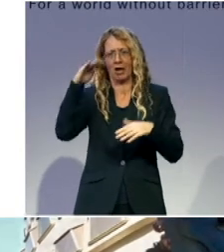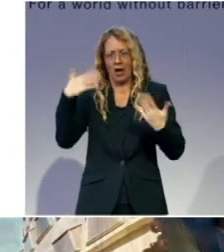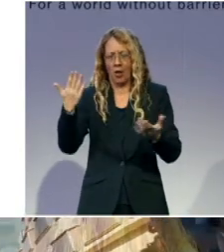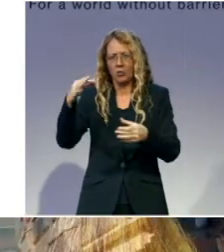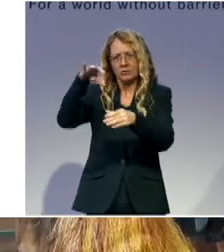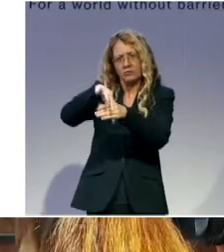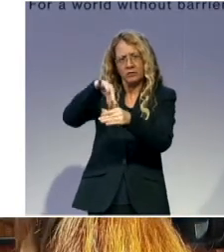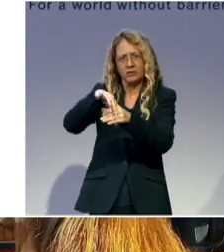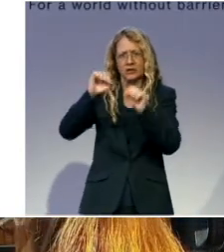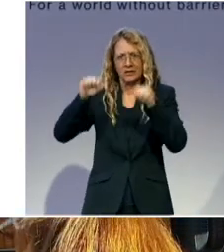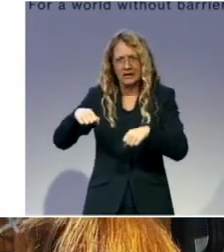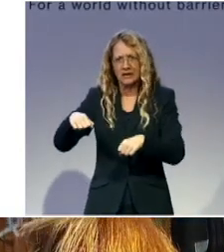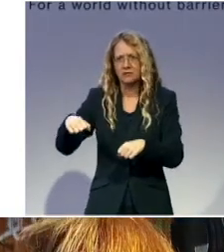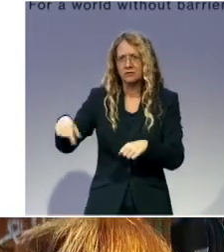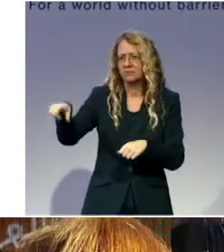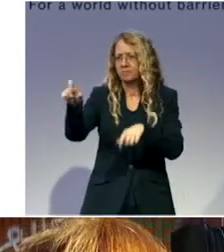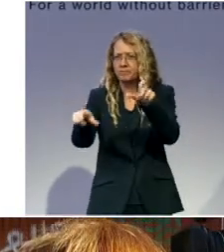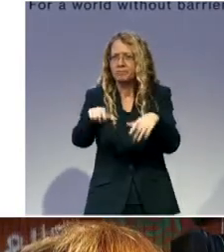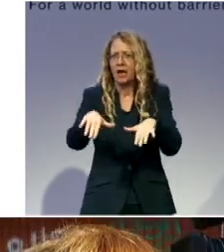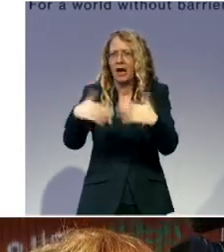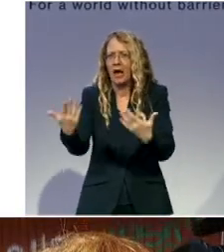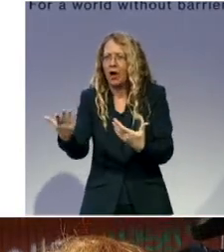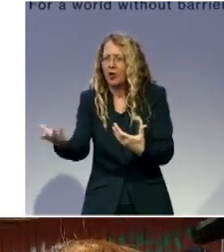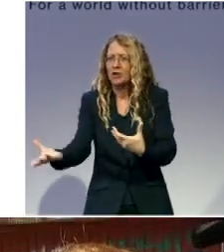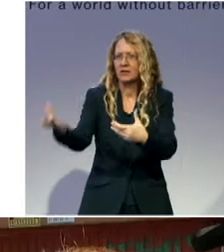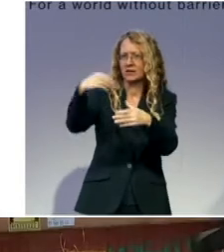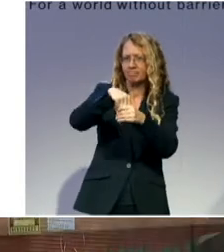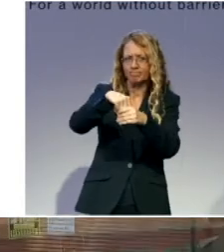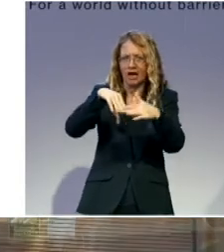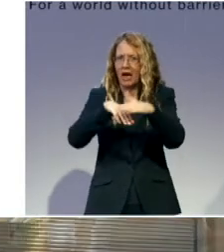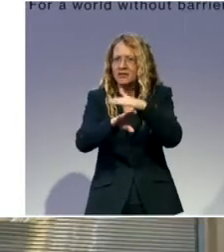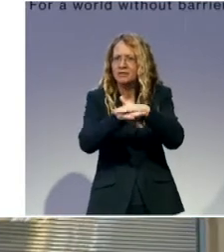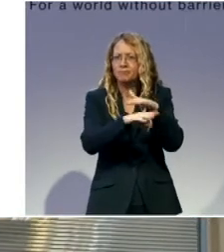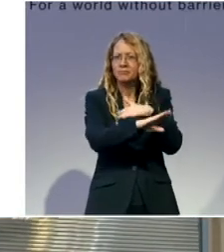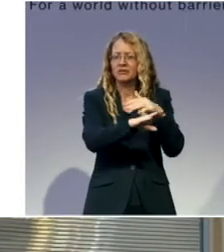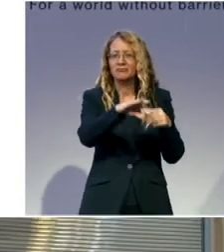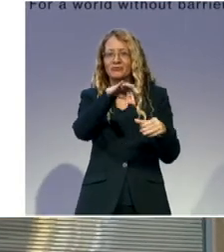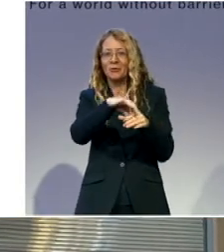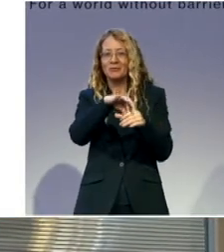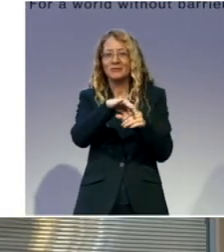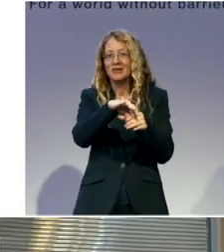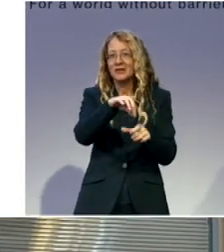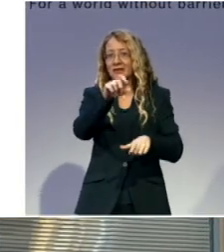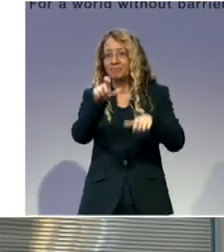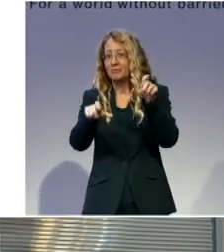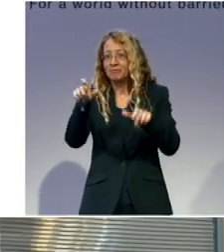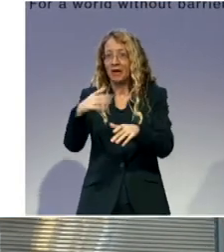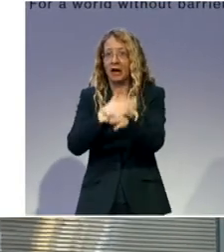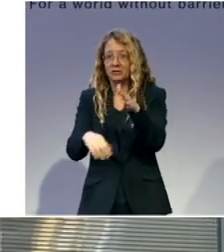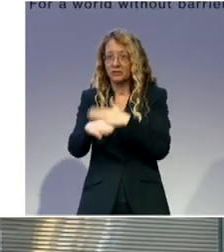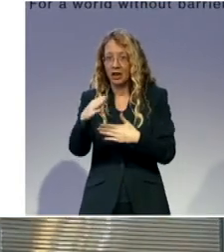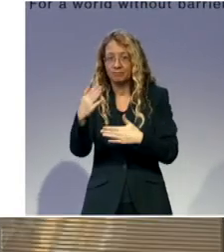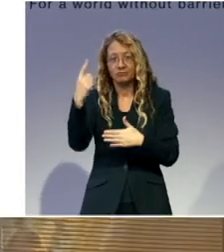proceedings. It aims to bring the demands of people with intellectual or developmental